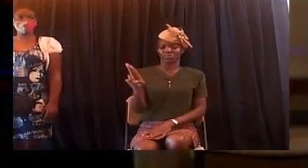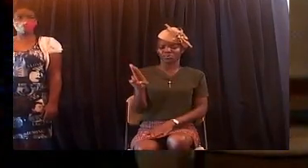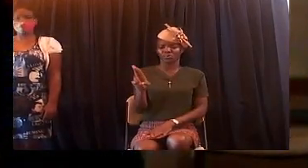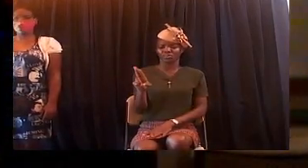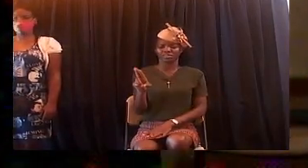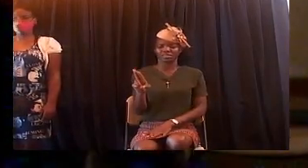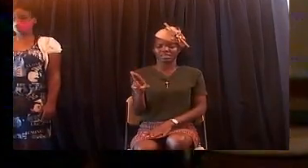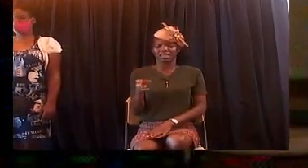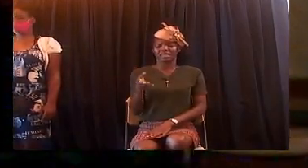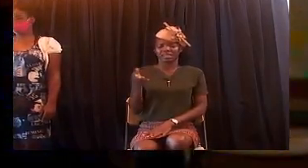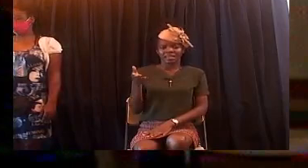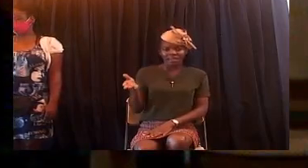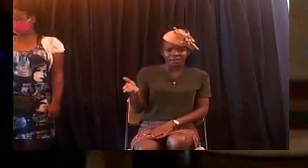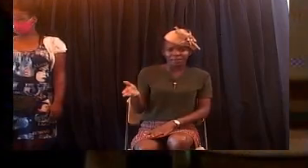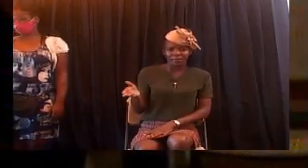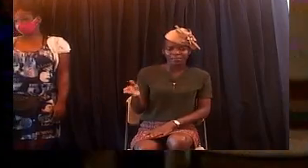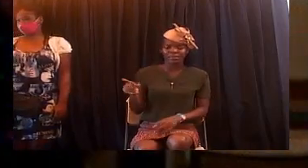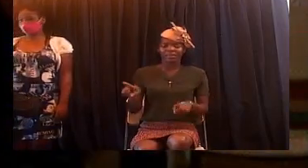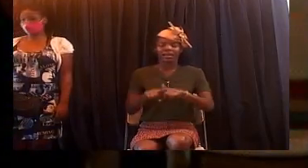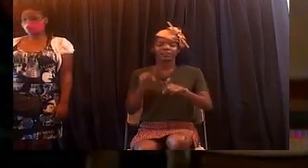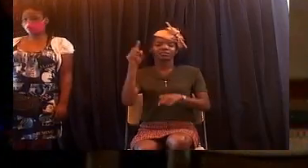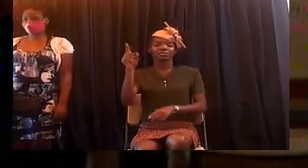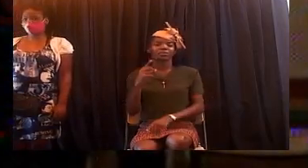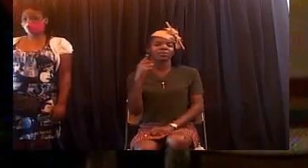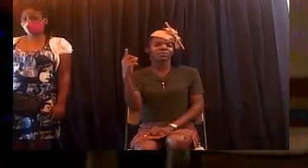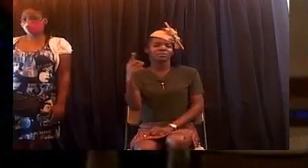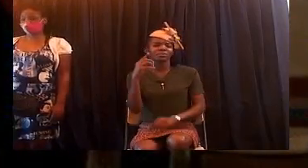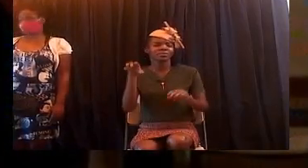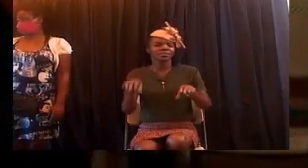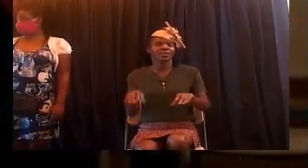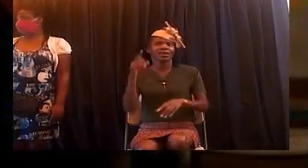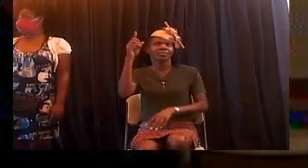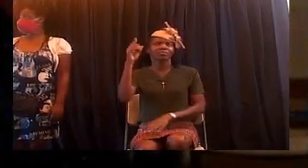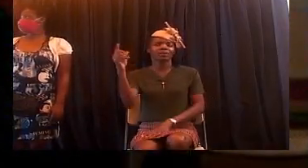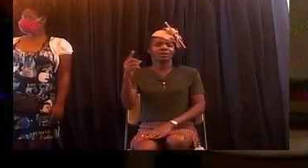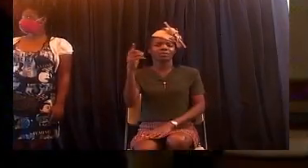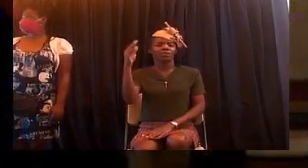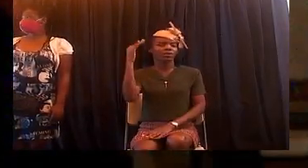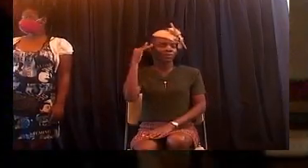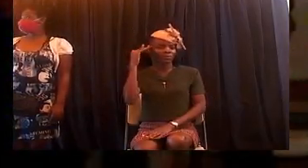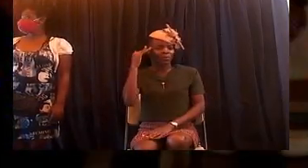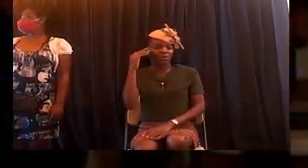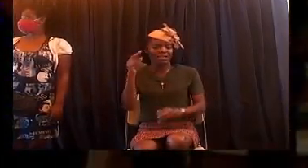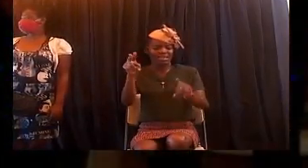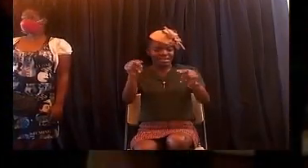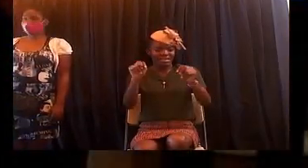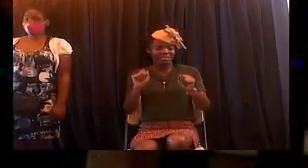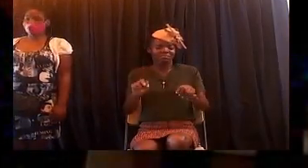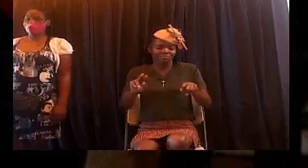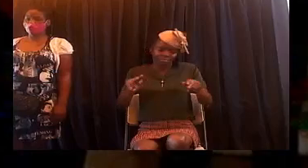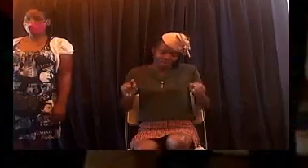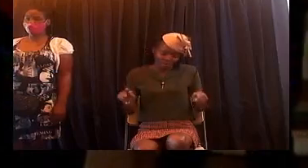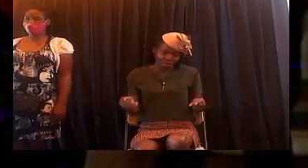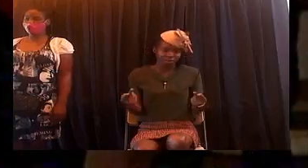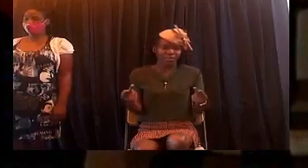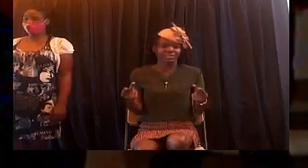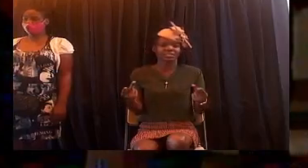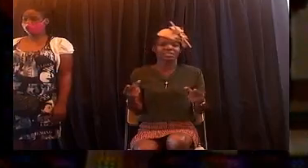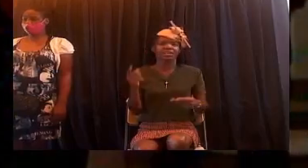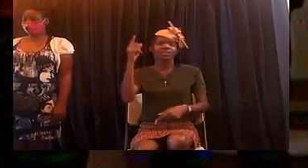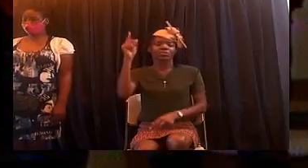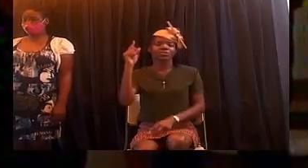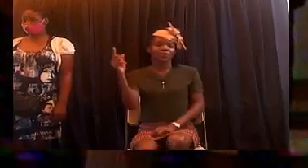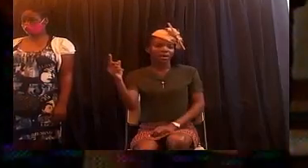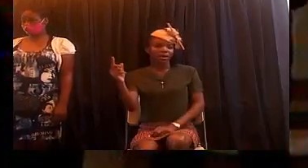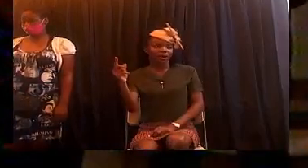you alone can, because you alone know the need. You alone know the hurt. You alone know where we need to get